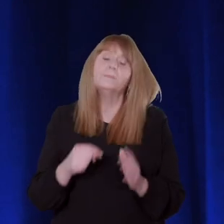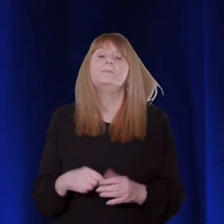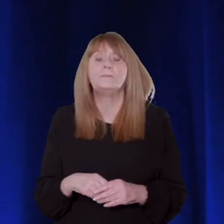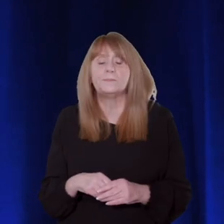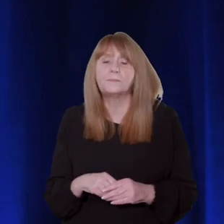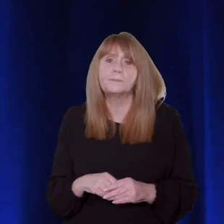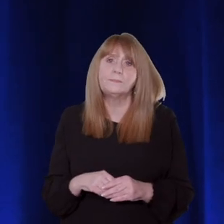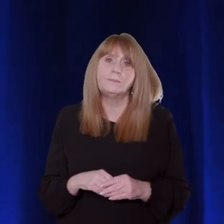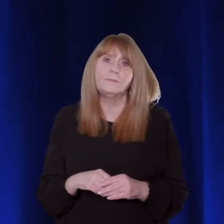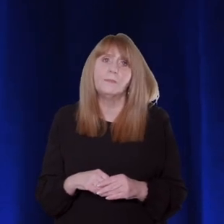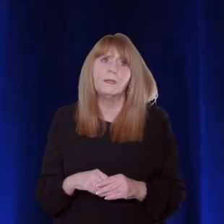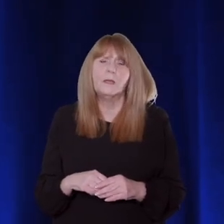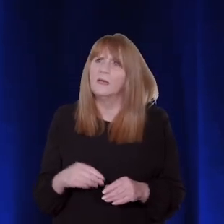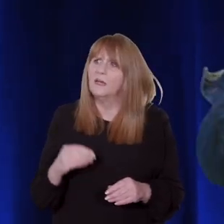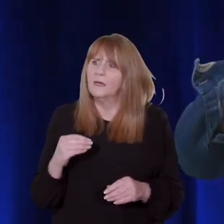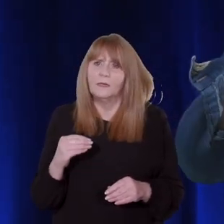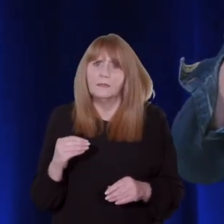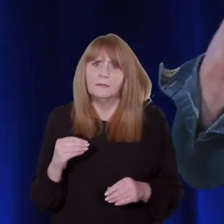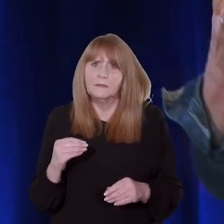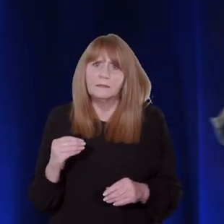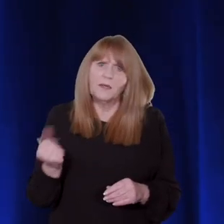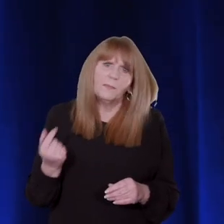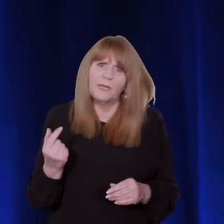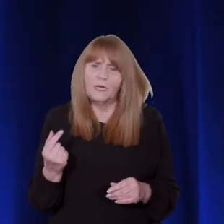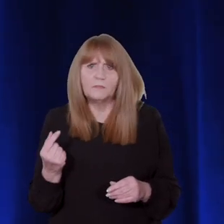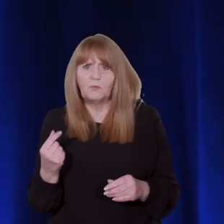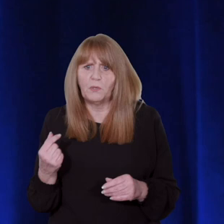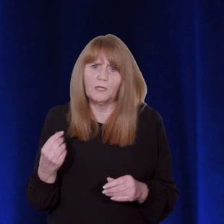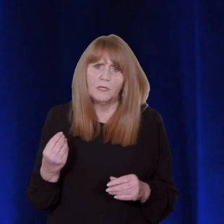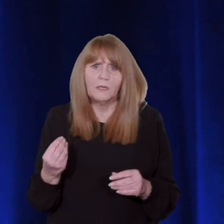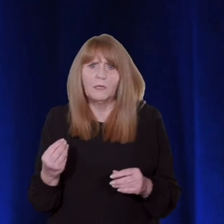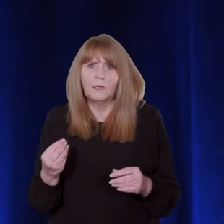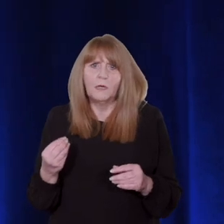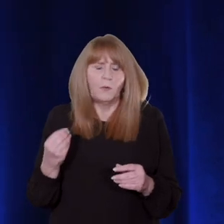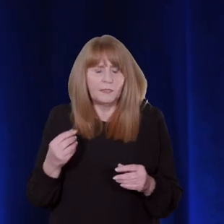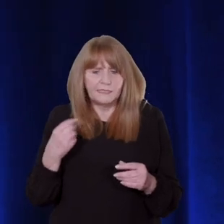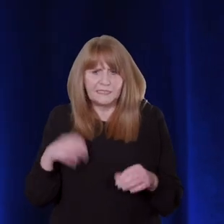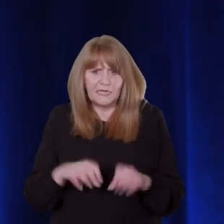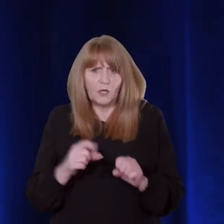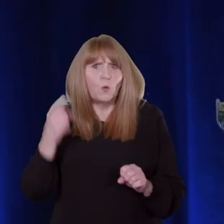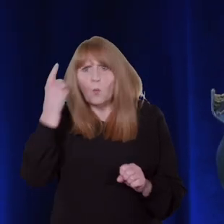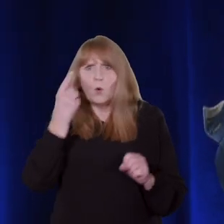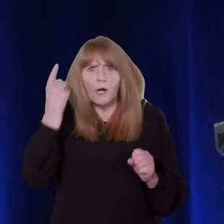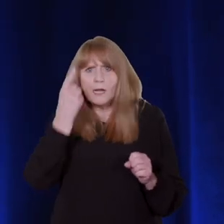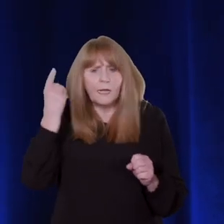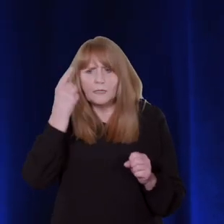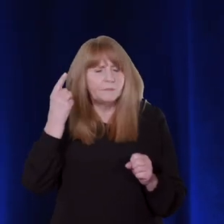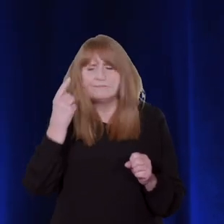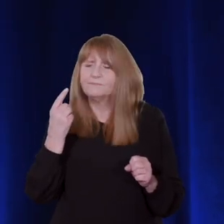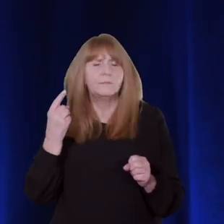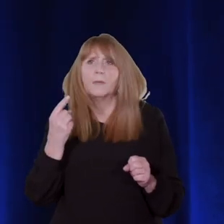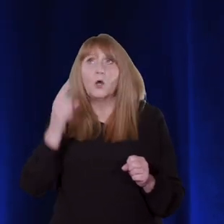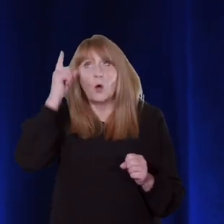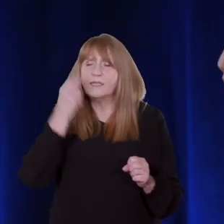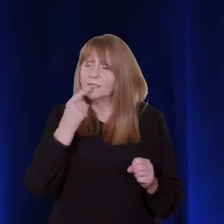because we kind of default sometimes in human nature defaults to worry. Whereas this is saying, no, choose